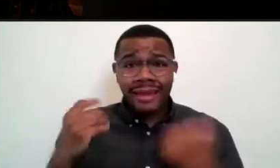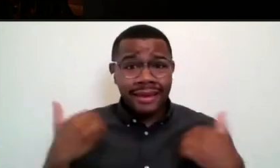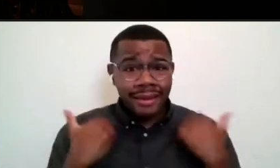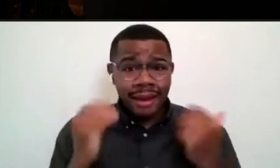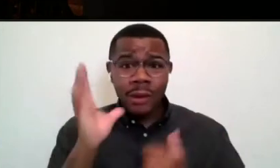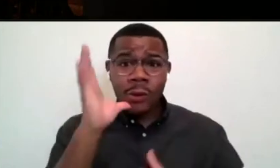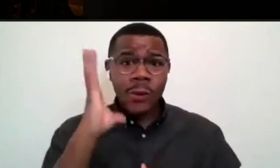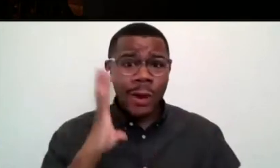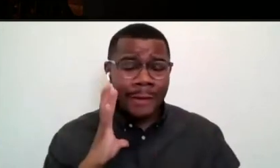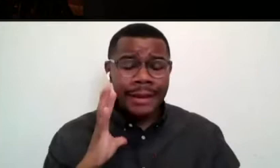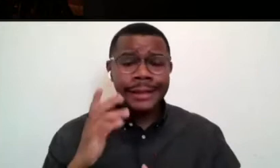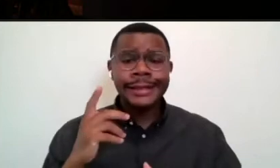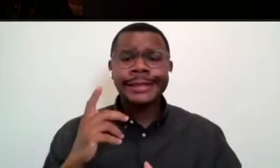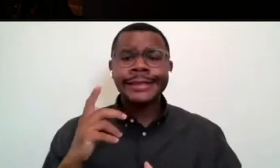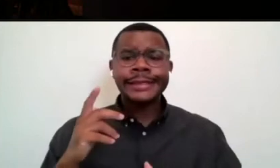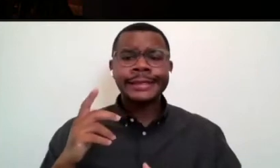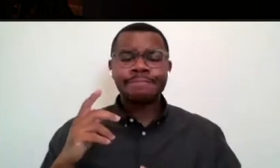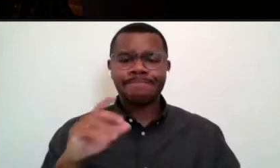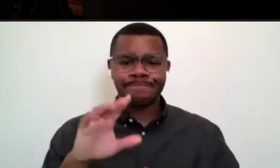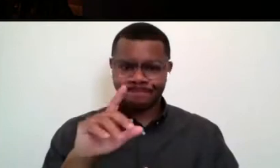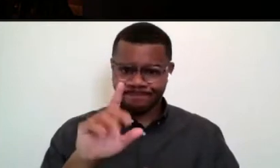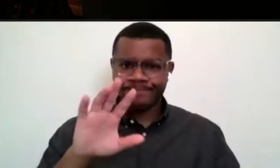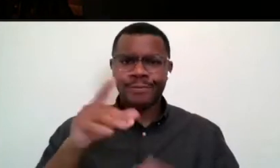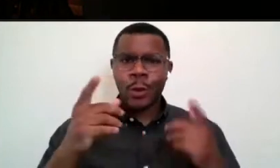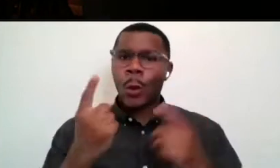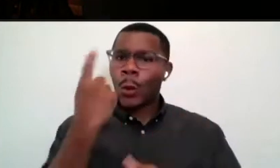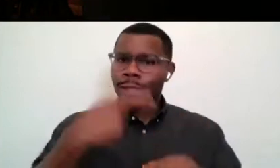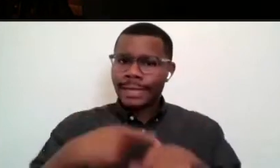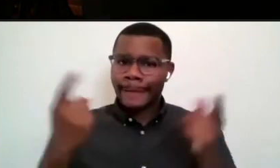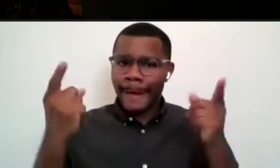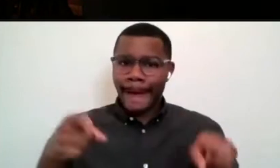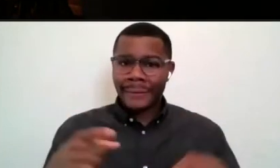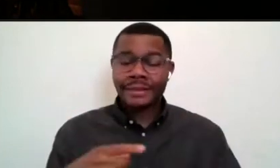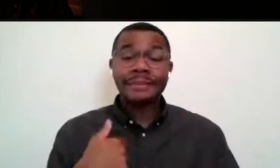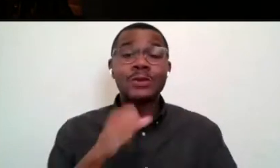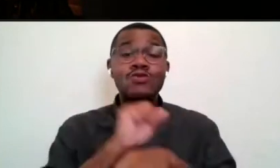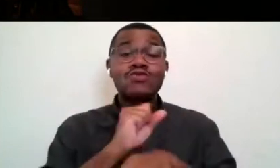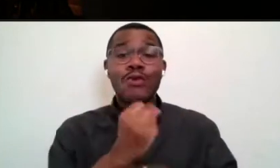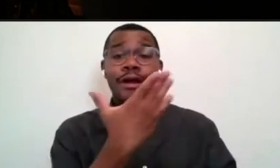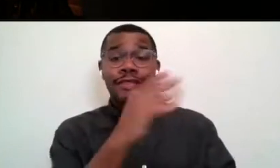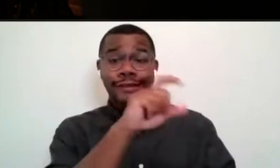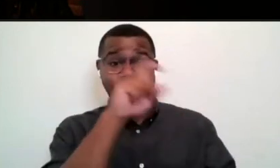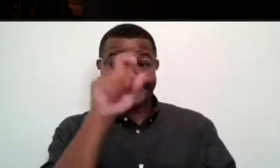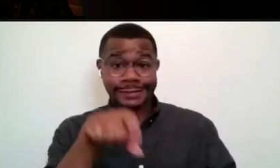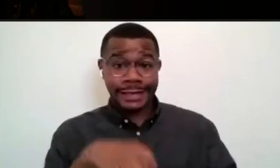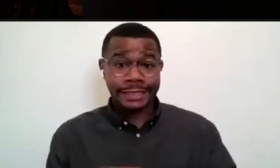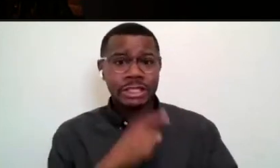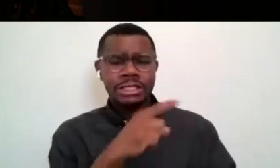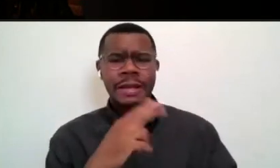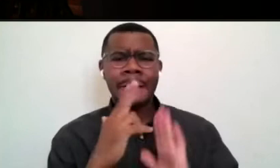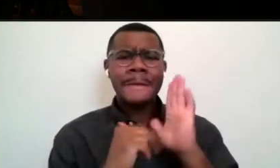they bring in all of these ideas. I had one young woman I worked in Texas. She did all these paintings with her menstrual blood.